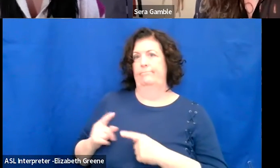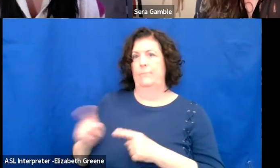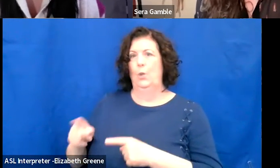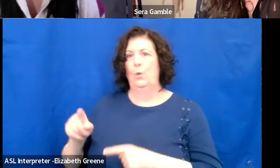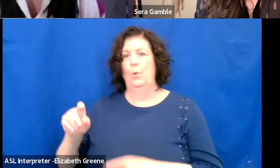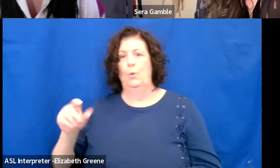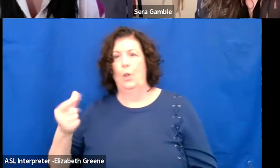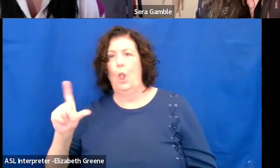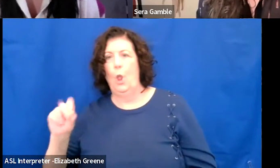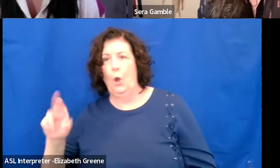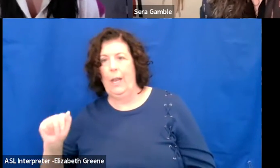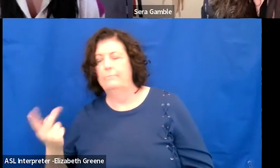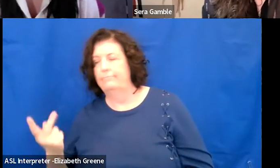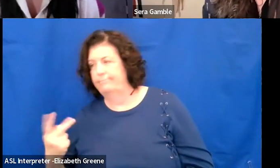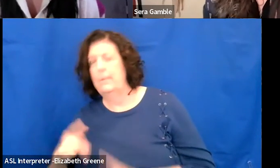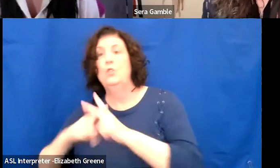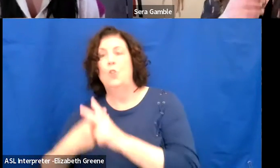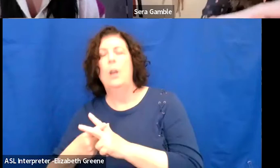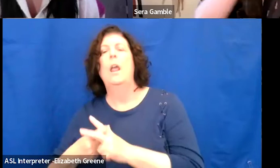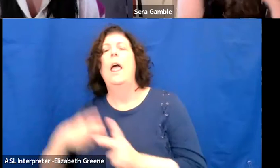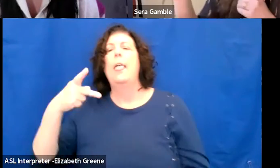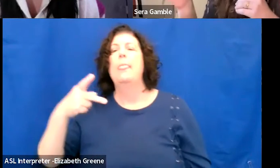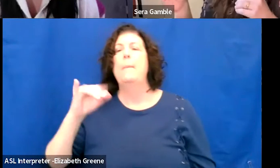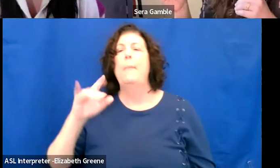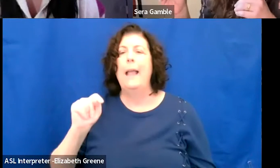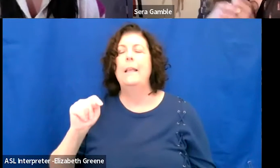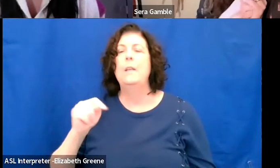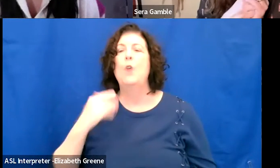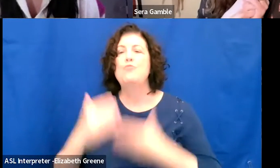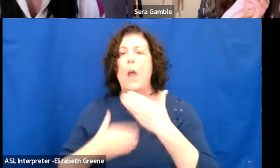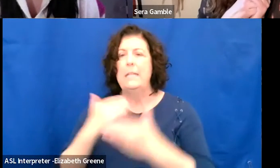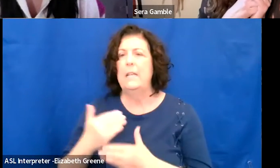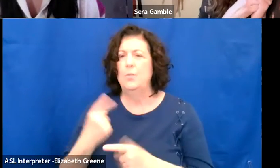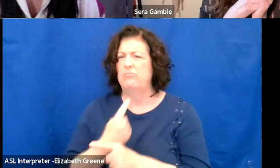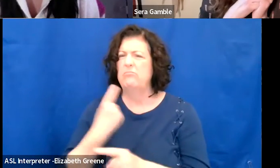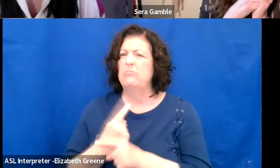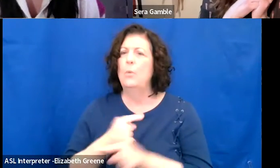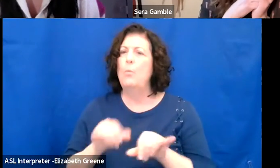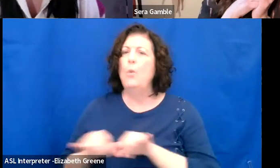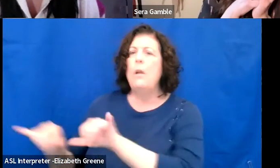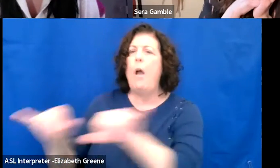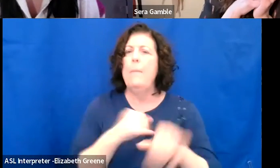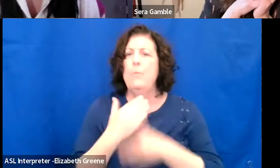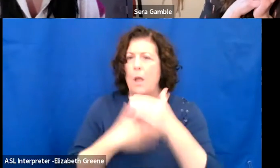common process. That's right. Where you would write a pilot script and then they would pick it up to pilot, which means we would go shoot the pilot.